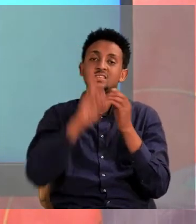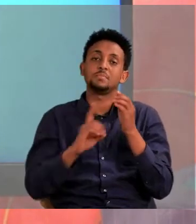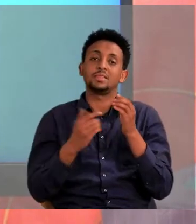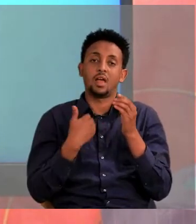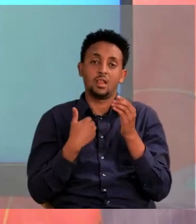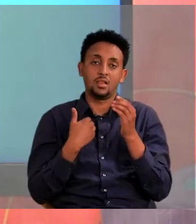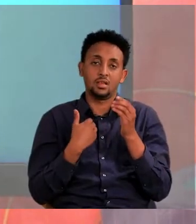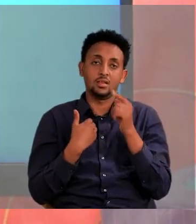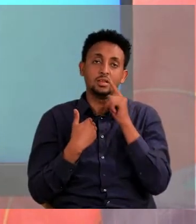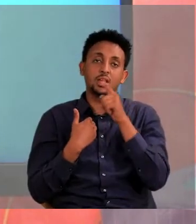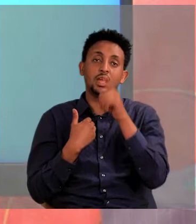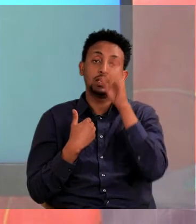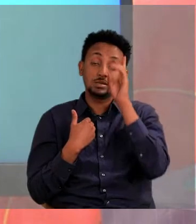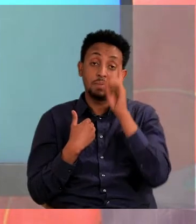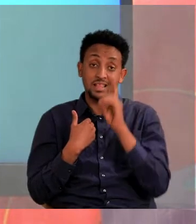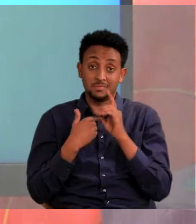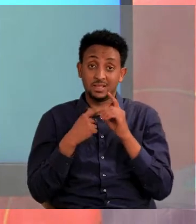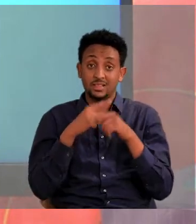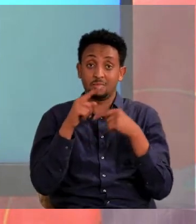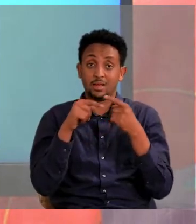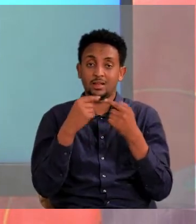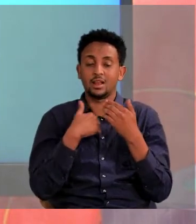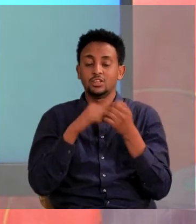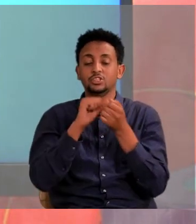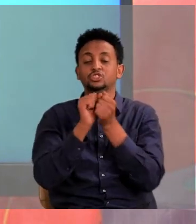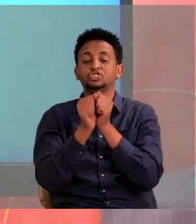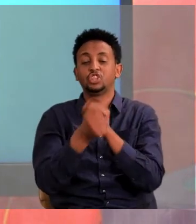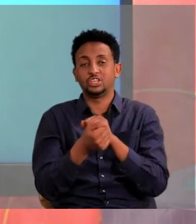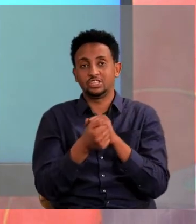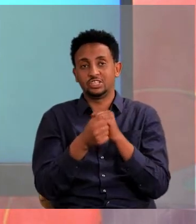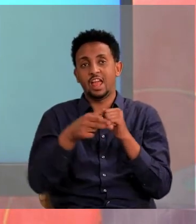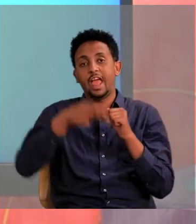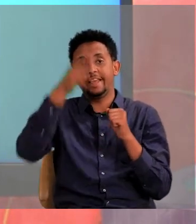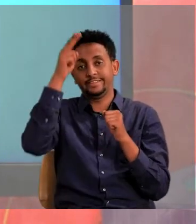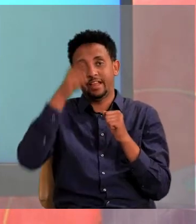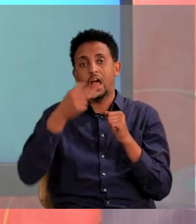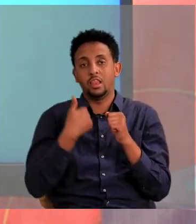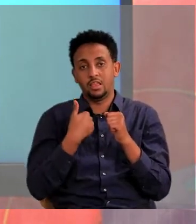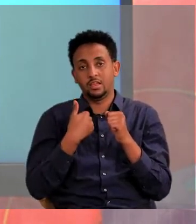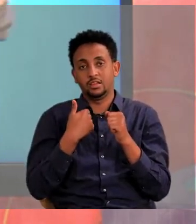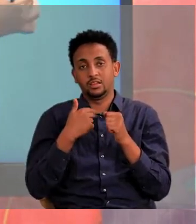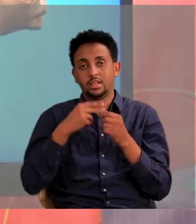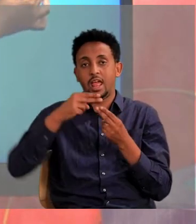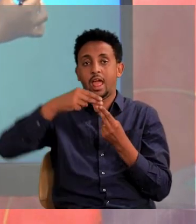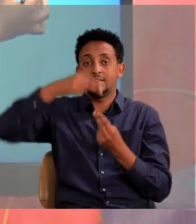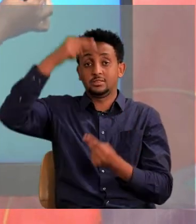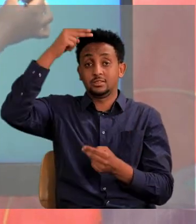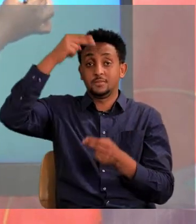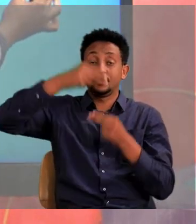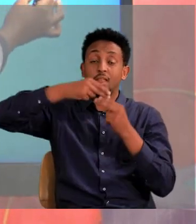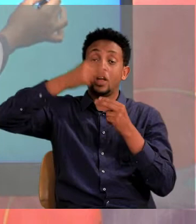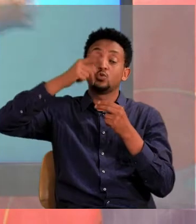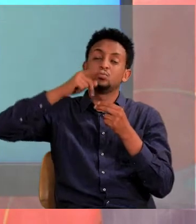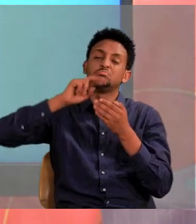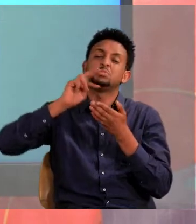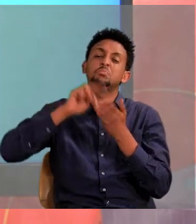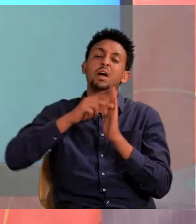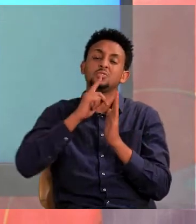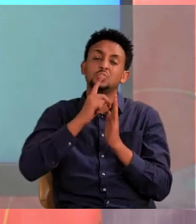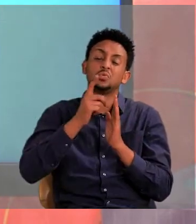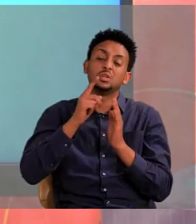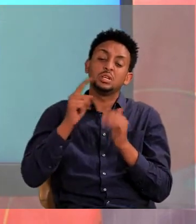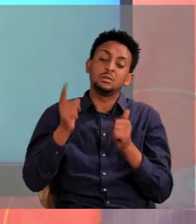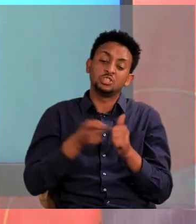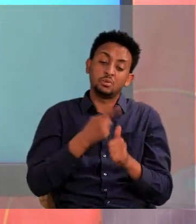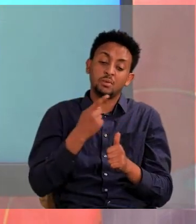okay? And that displacement can be given as change in height. Change in height. Change in height means the